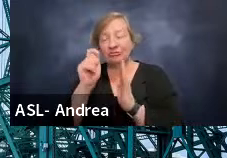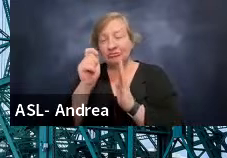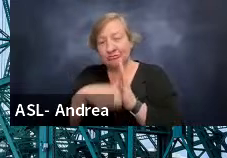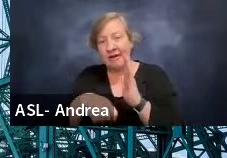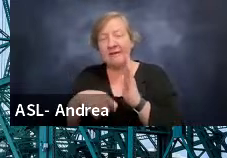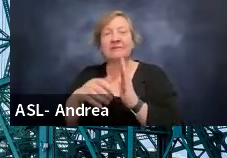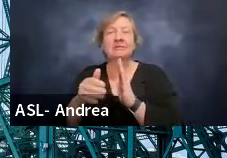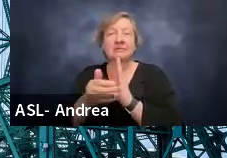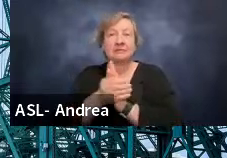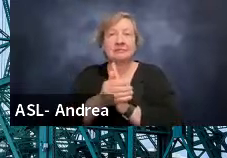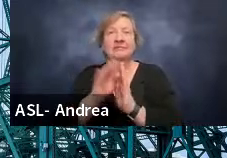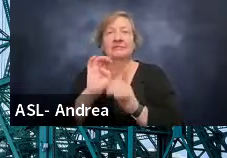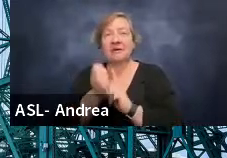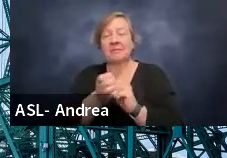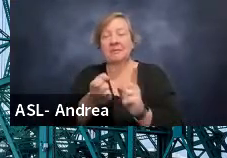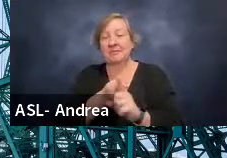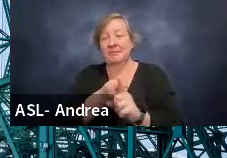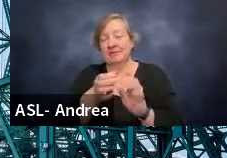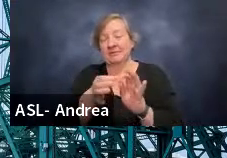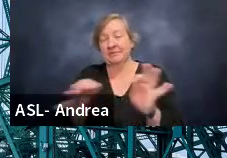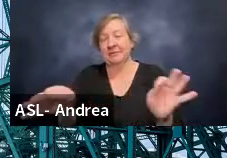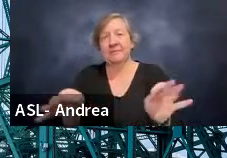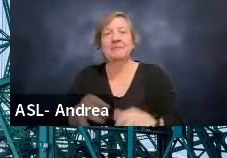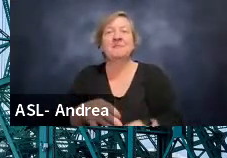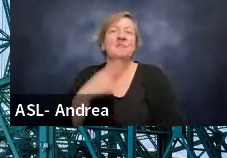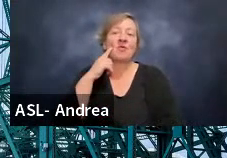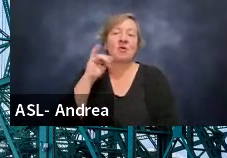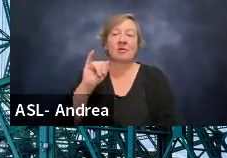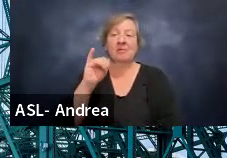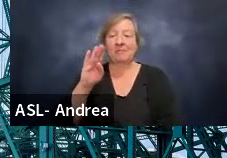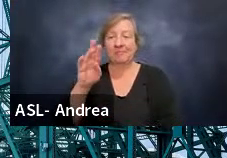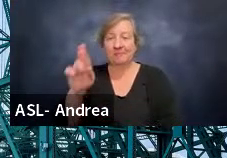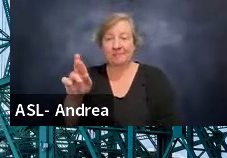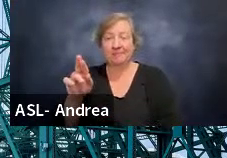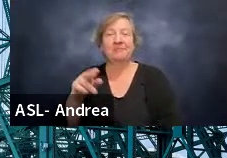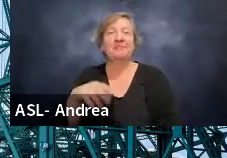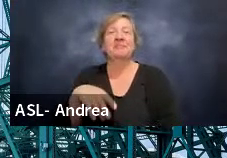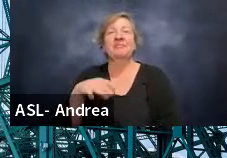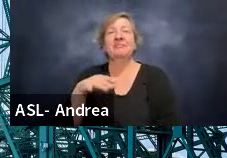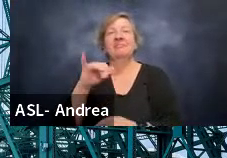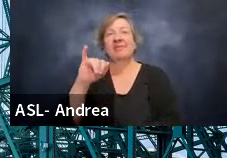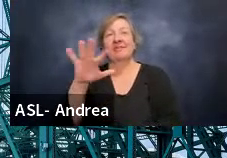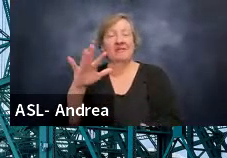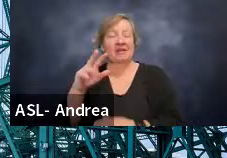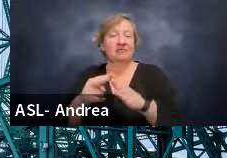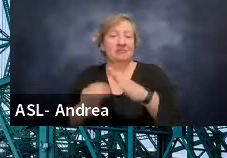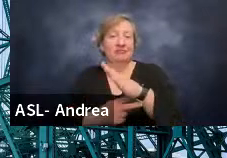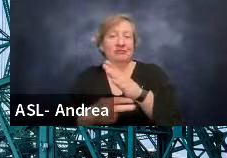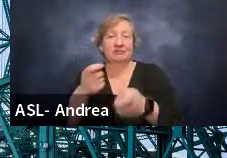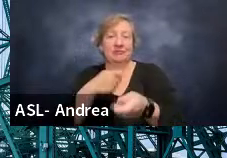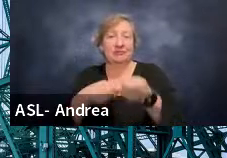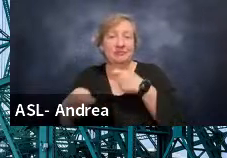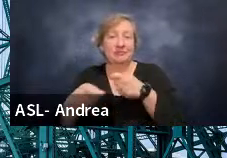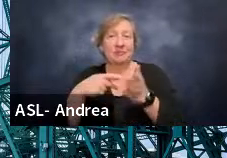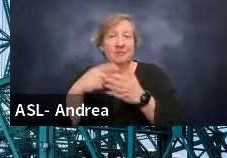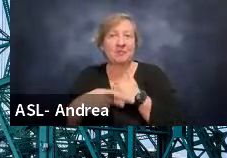welcome. Before we get going, I'd like to introduce my colleagues that are on the call today. So let's begin with